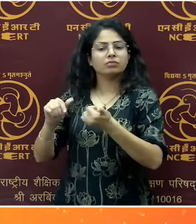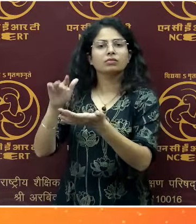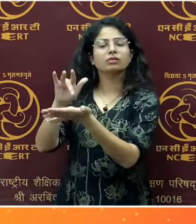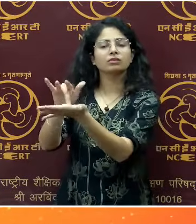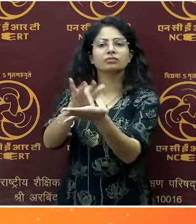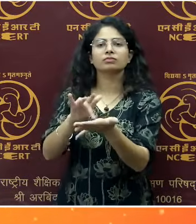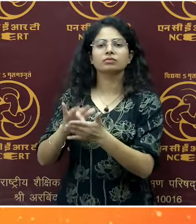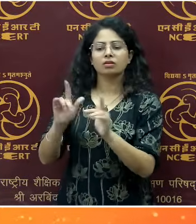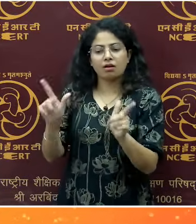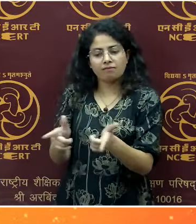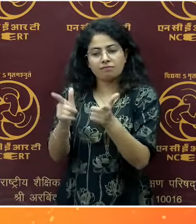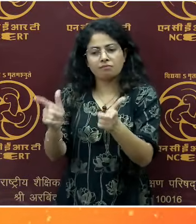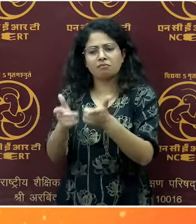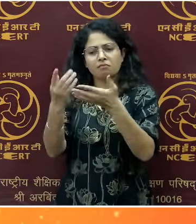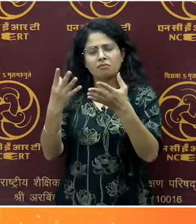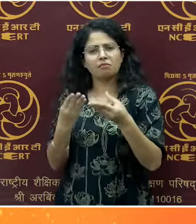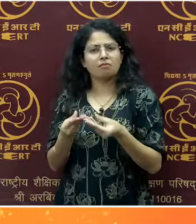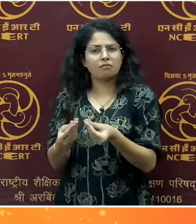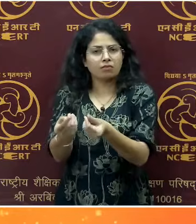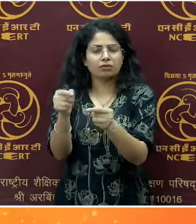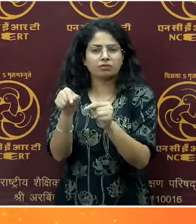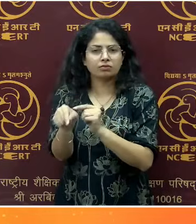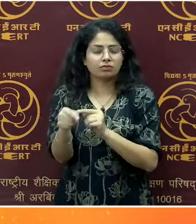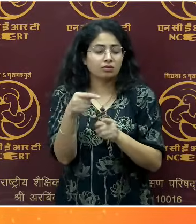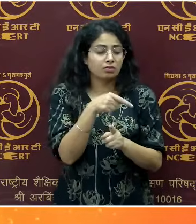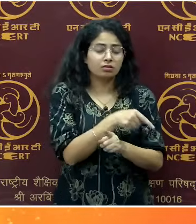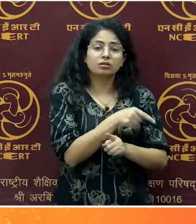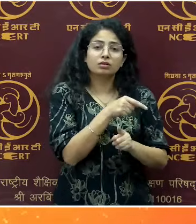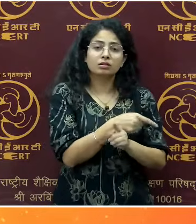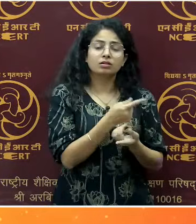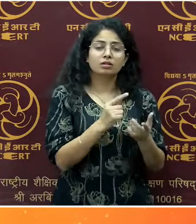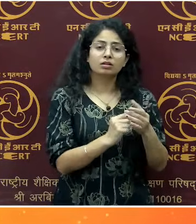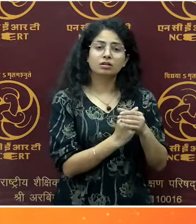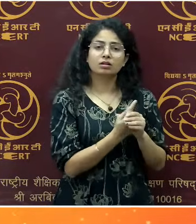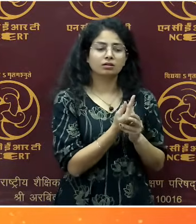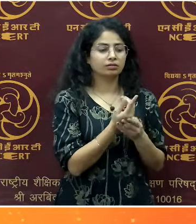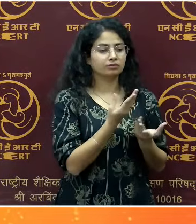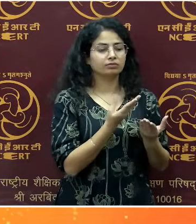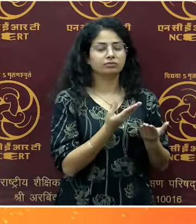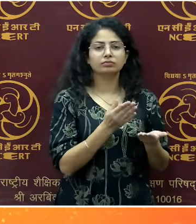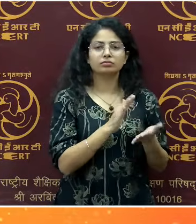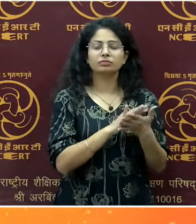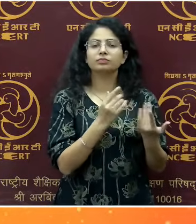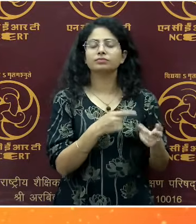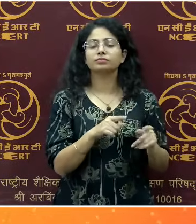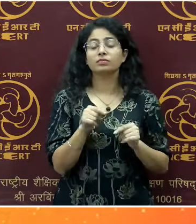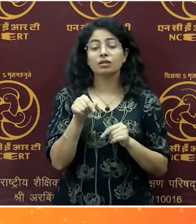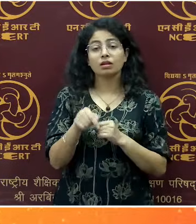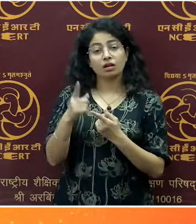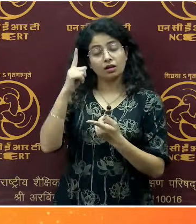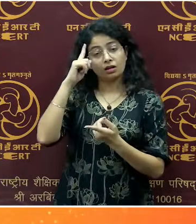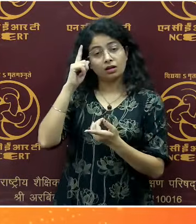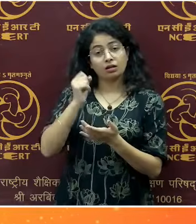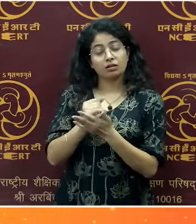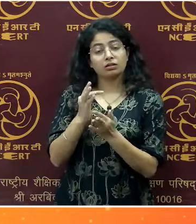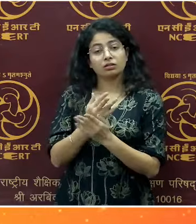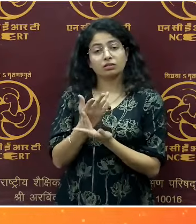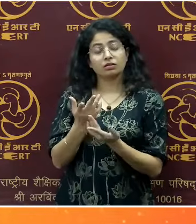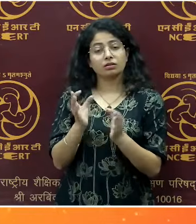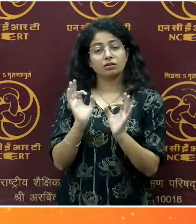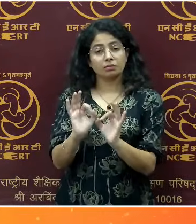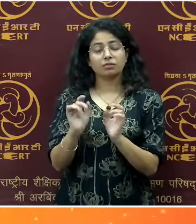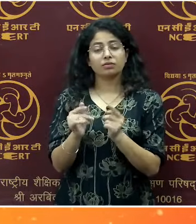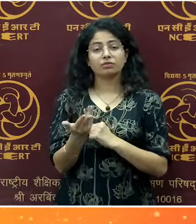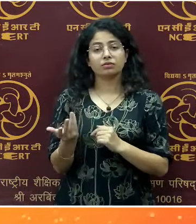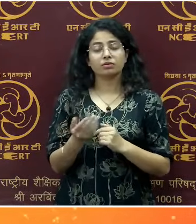the forest and leave the tender grass at the hillock for the old stag only. And I think the best part is in the